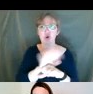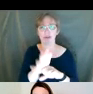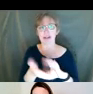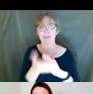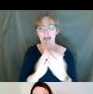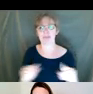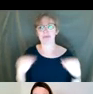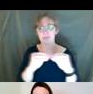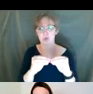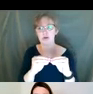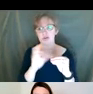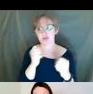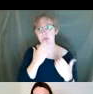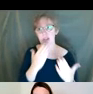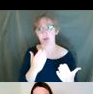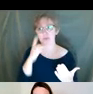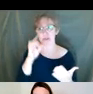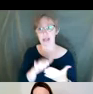So thank you.